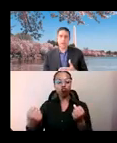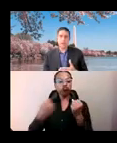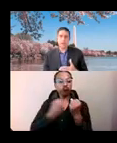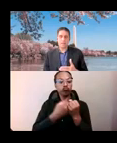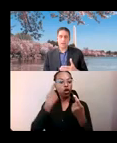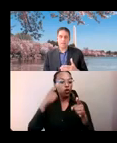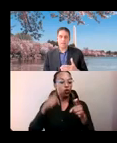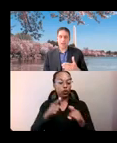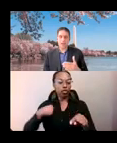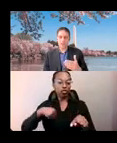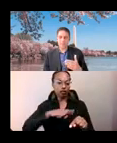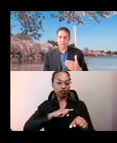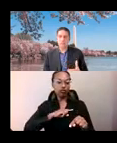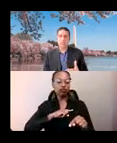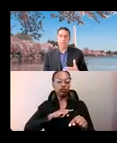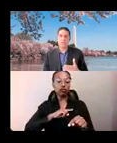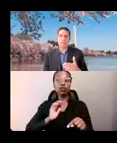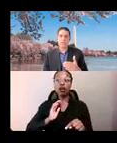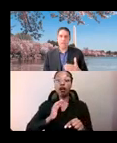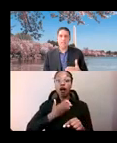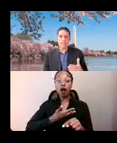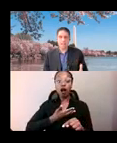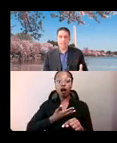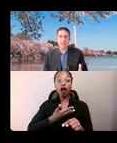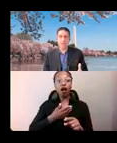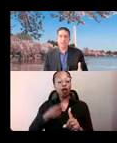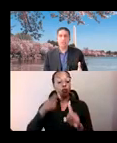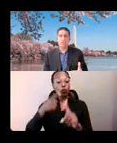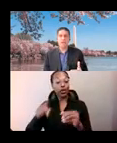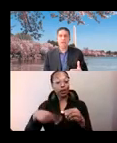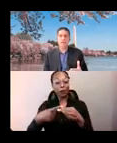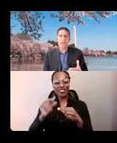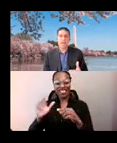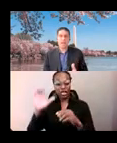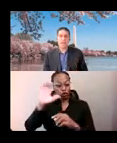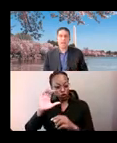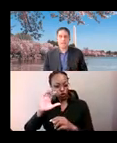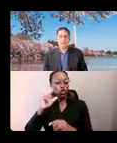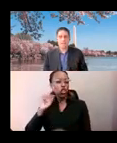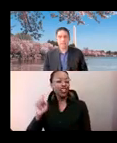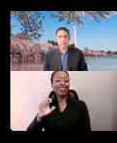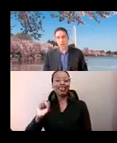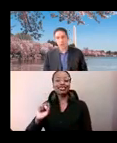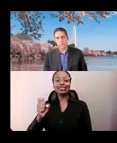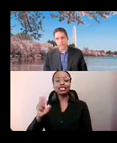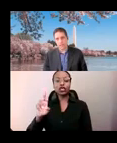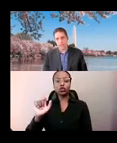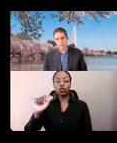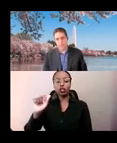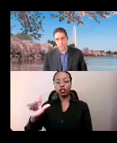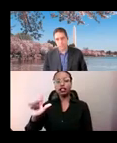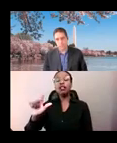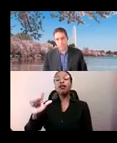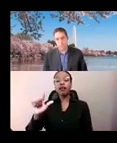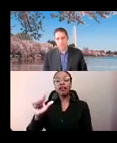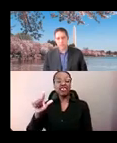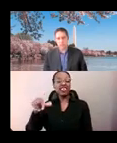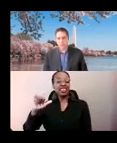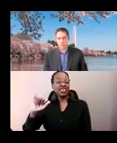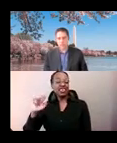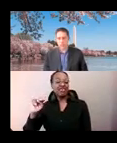our claims about the sexually invasive nature of the search and held that the DC law was